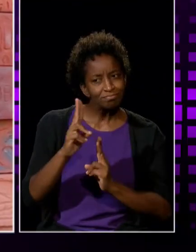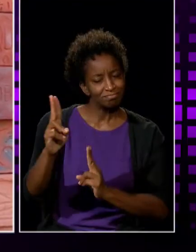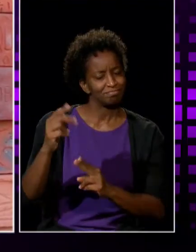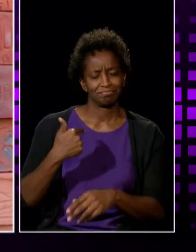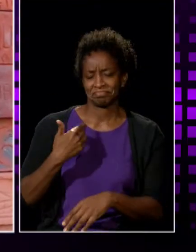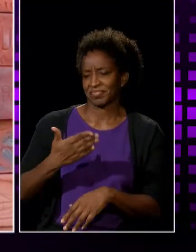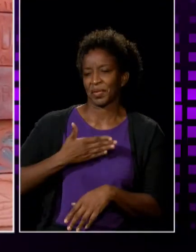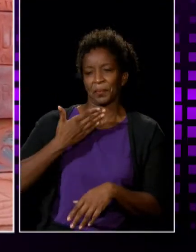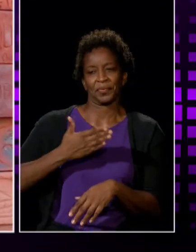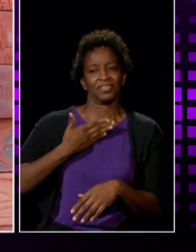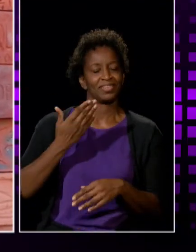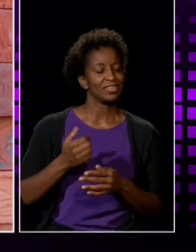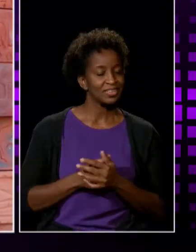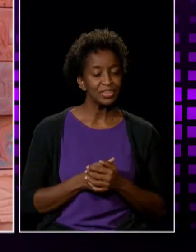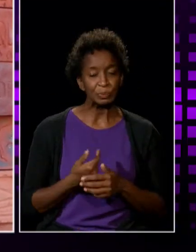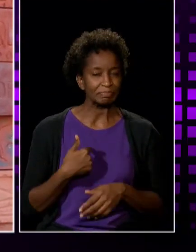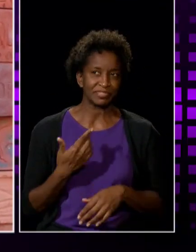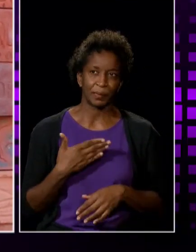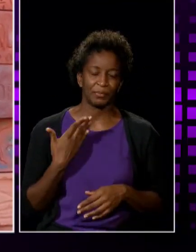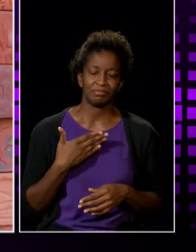just happy about it.